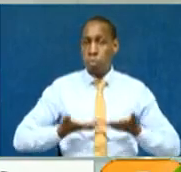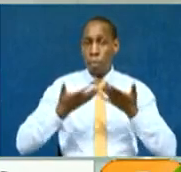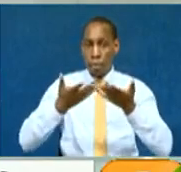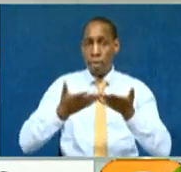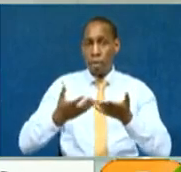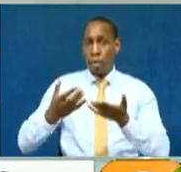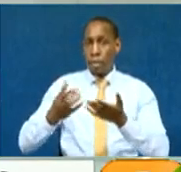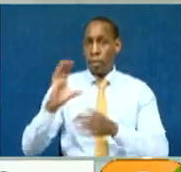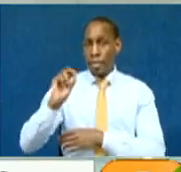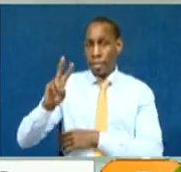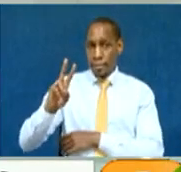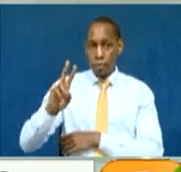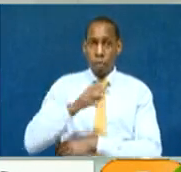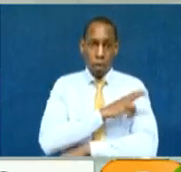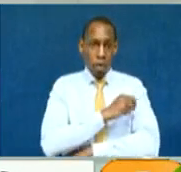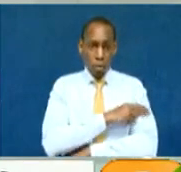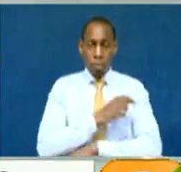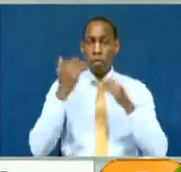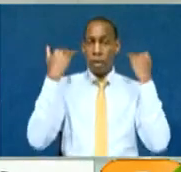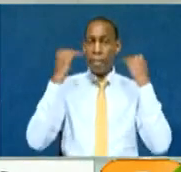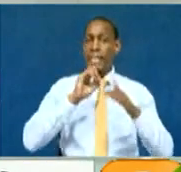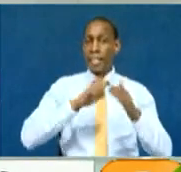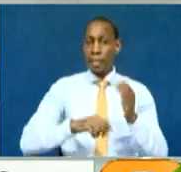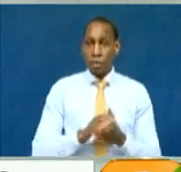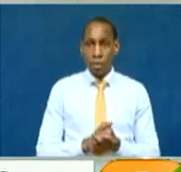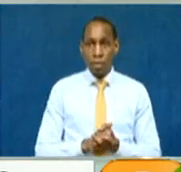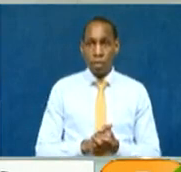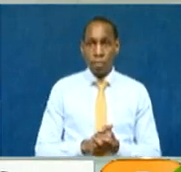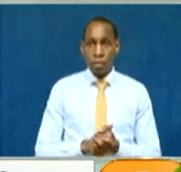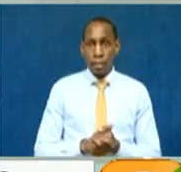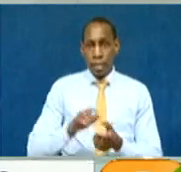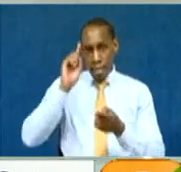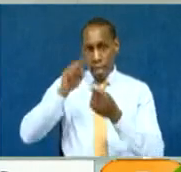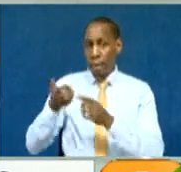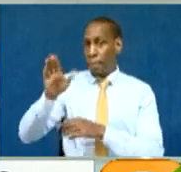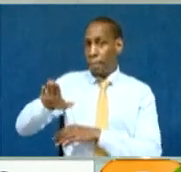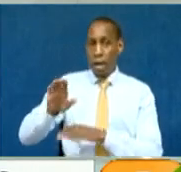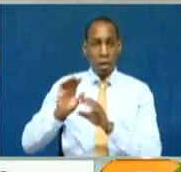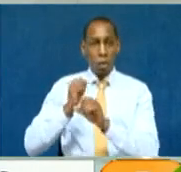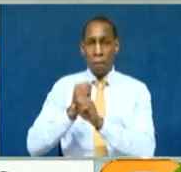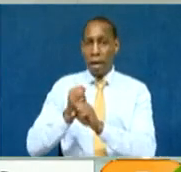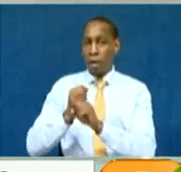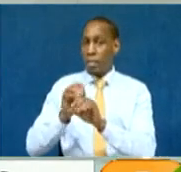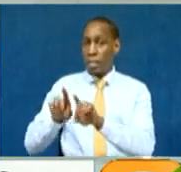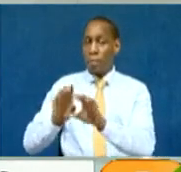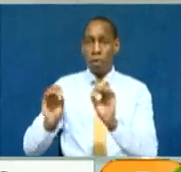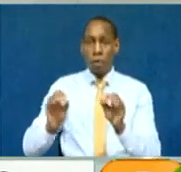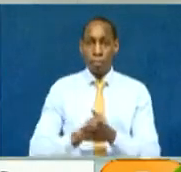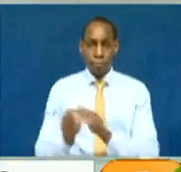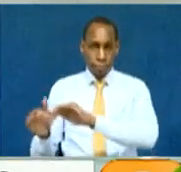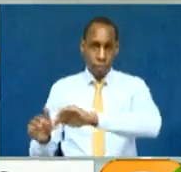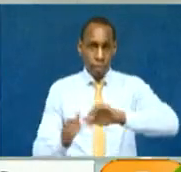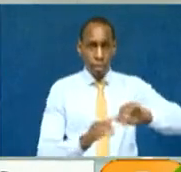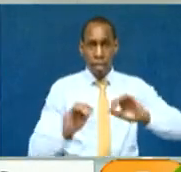experience to Citizen TV from their hospital bed, say they do not intend to return to their line of work again.